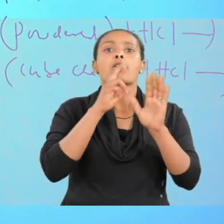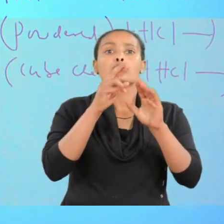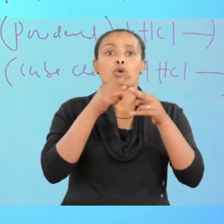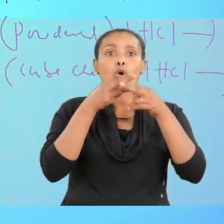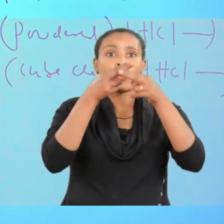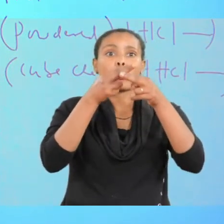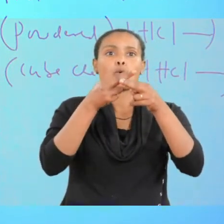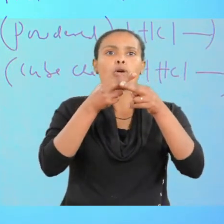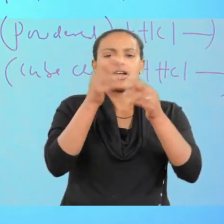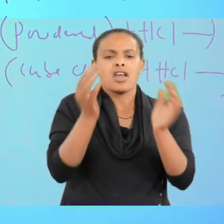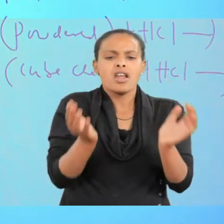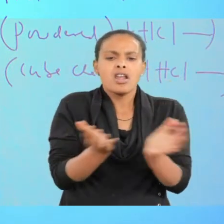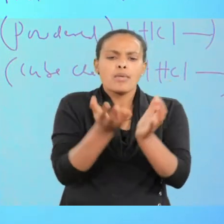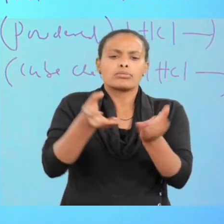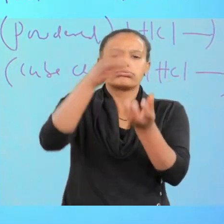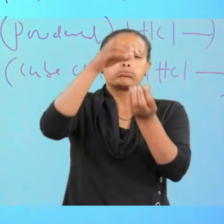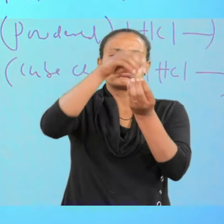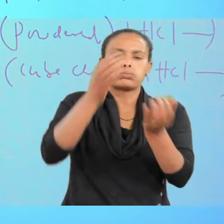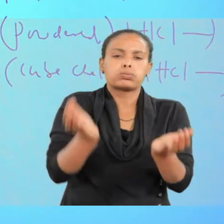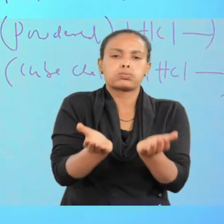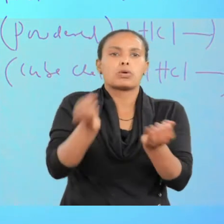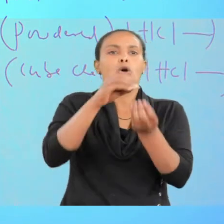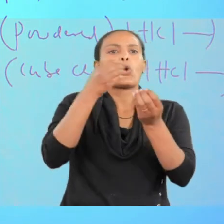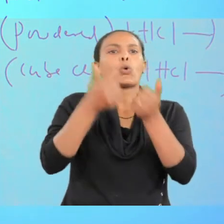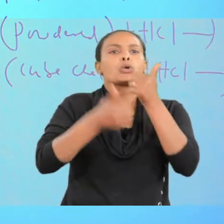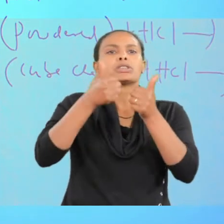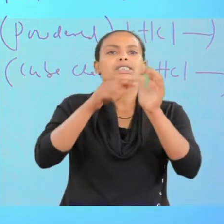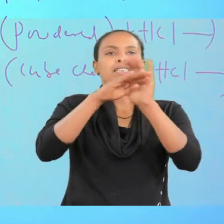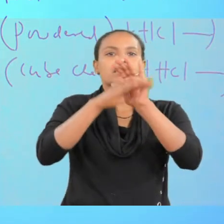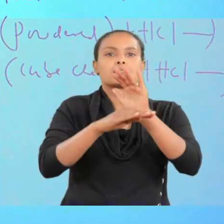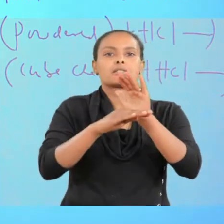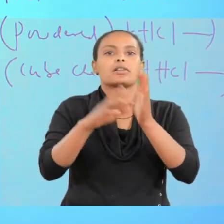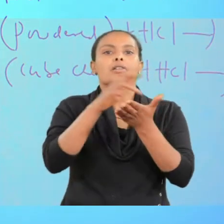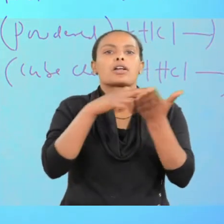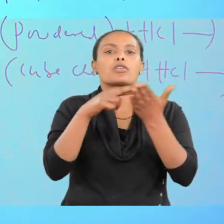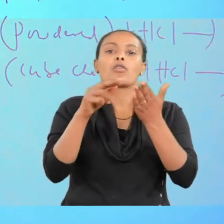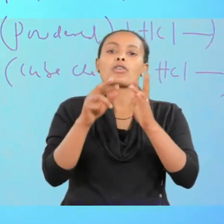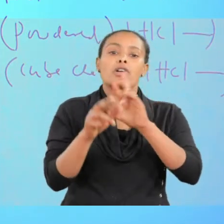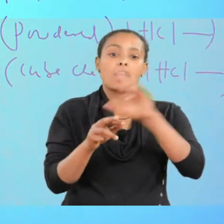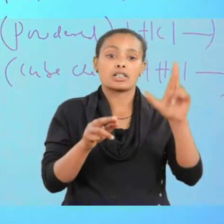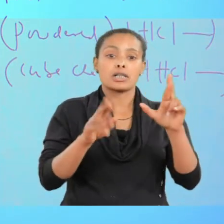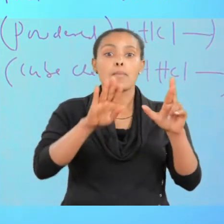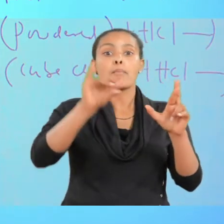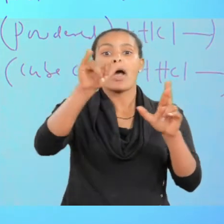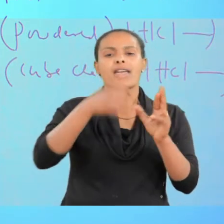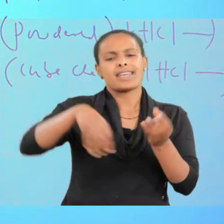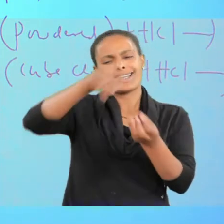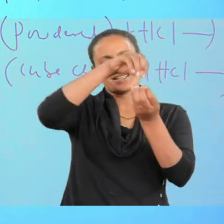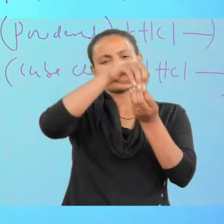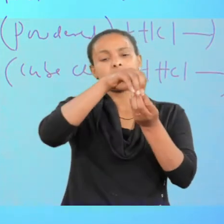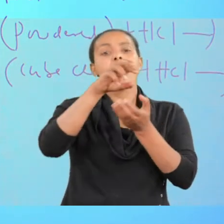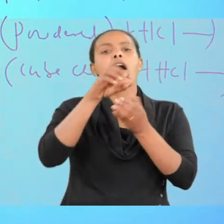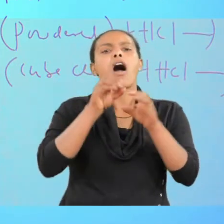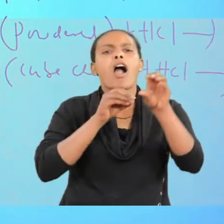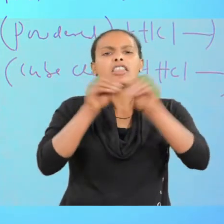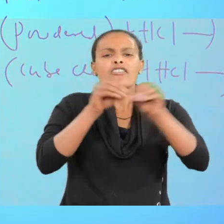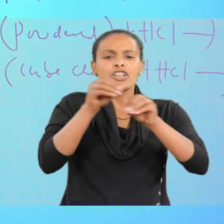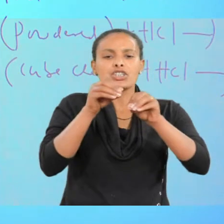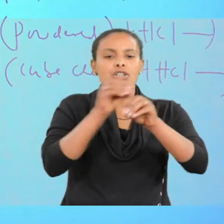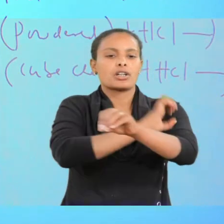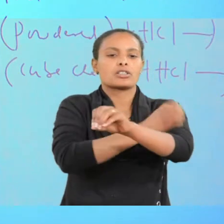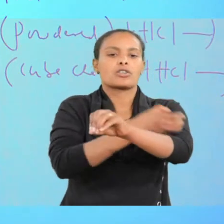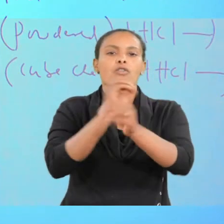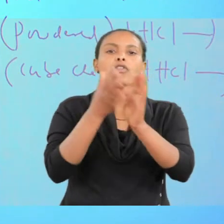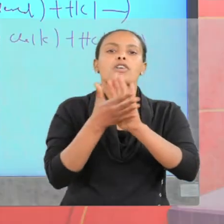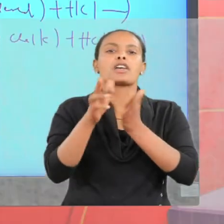as inhibitors, which decrease rate of the reaction by increasing activation energy of